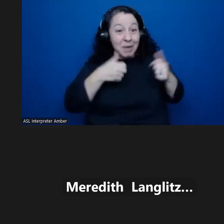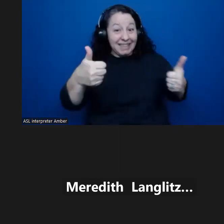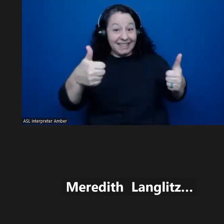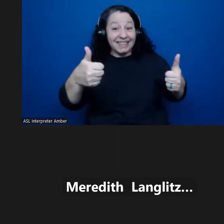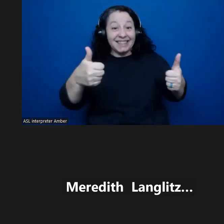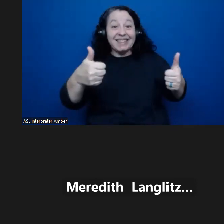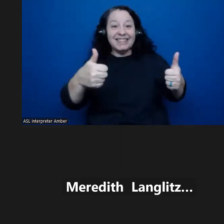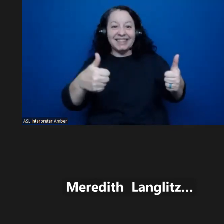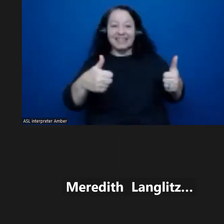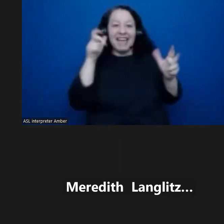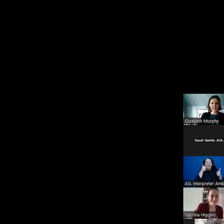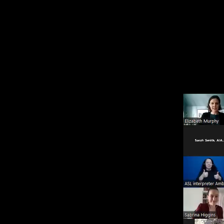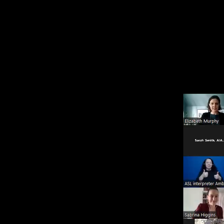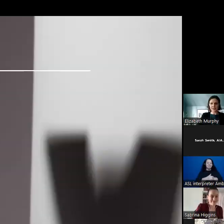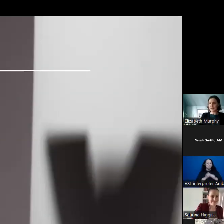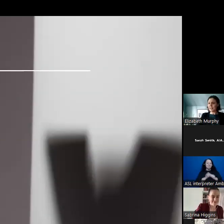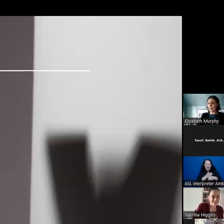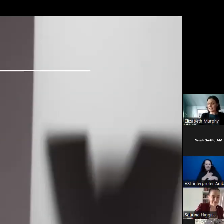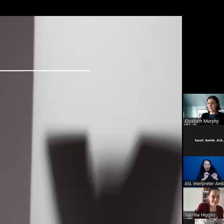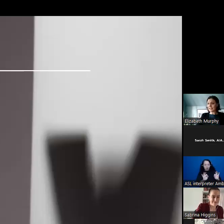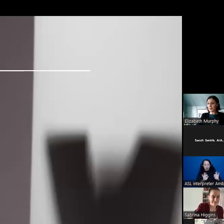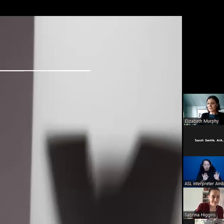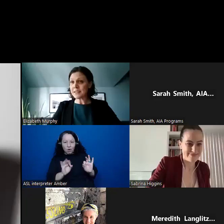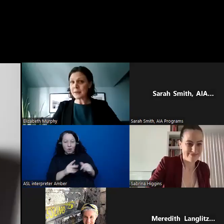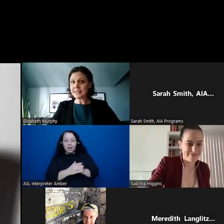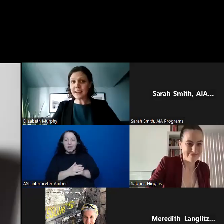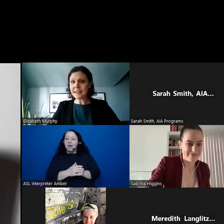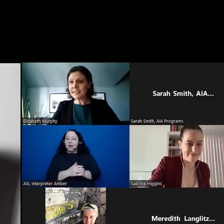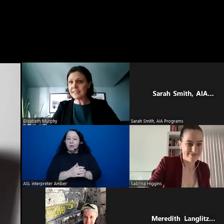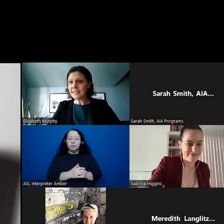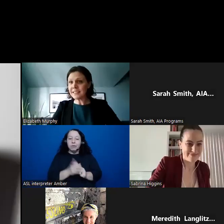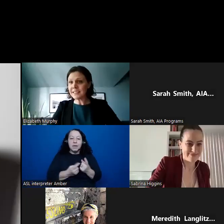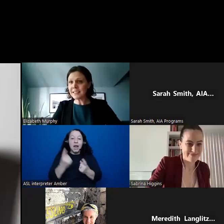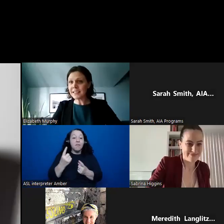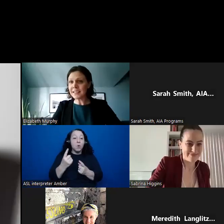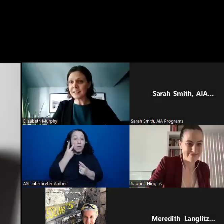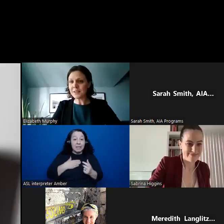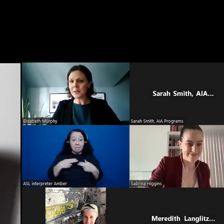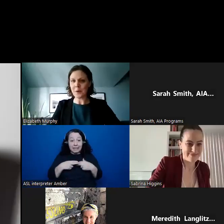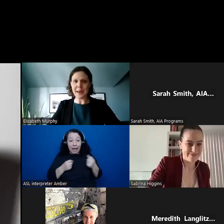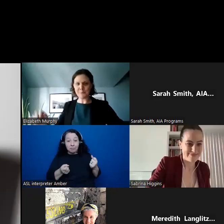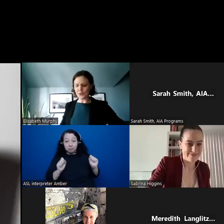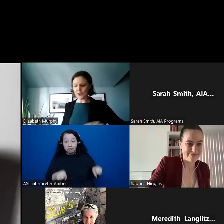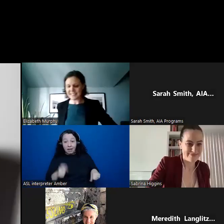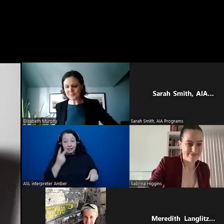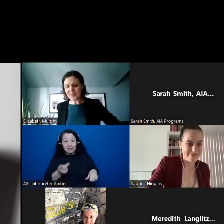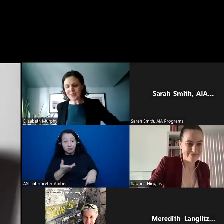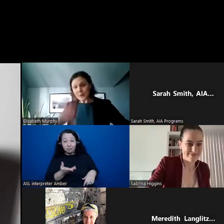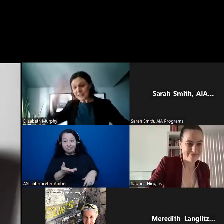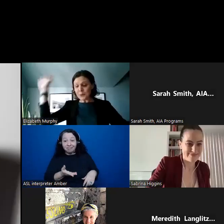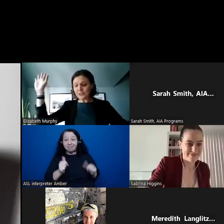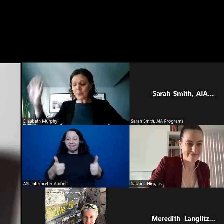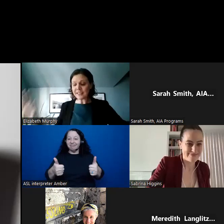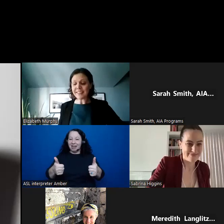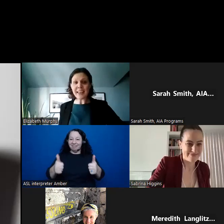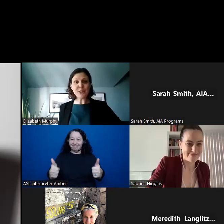If I can share there. And can everyone see my slide then? Okay, great.